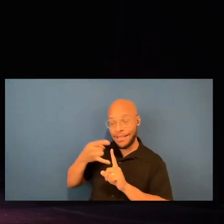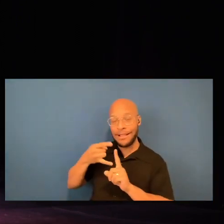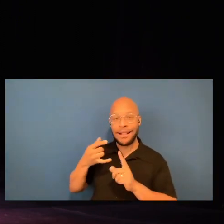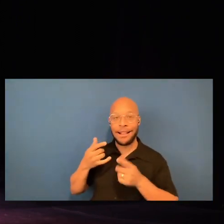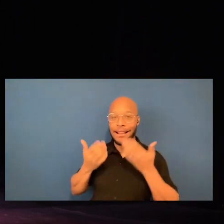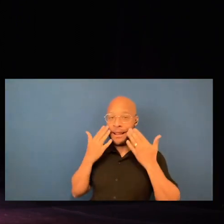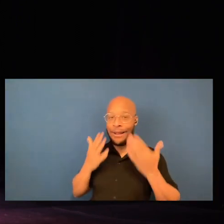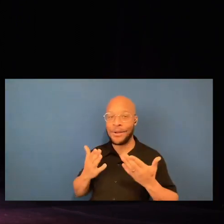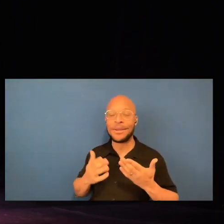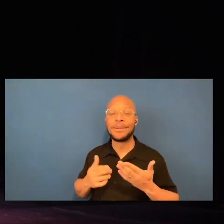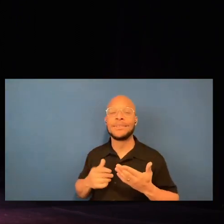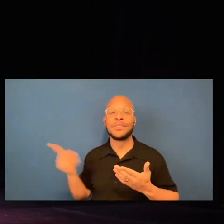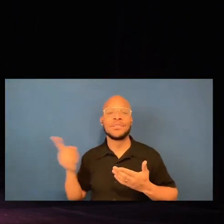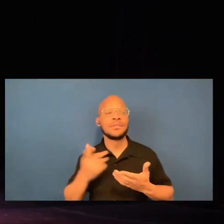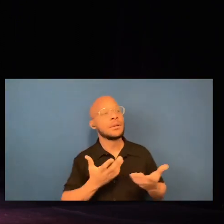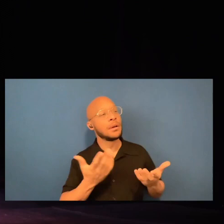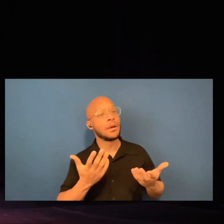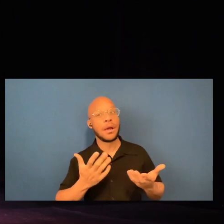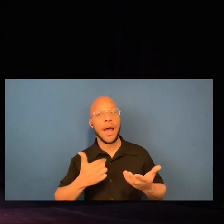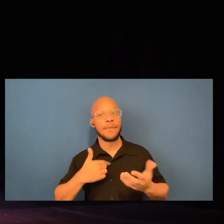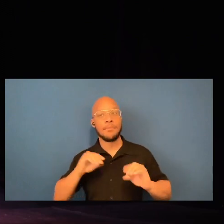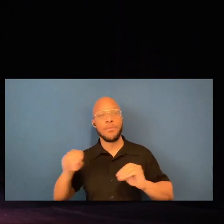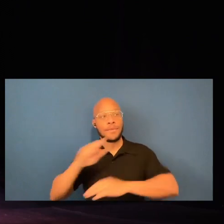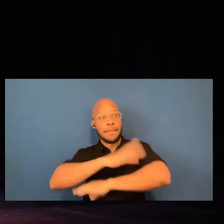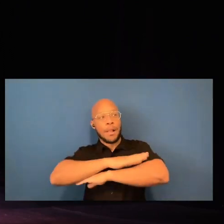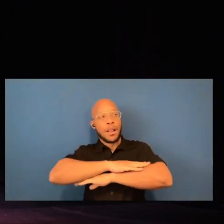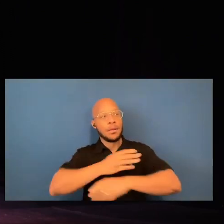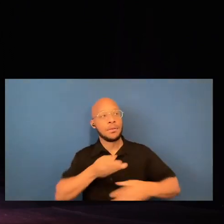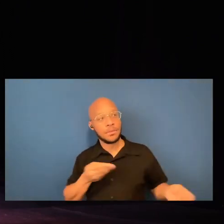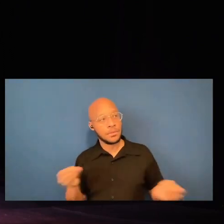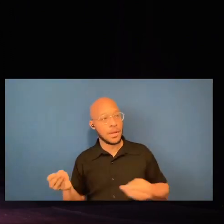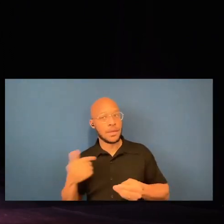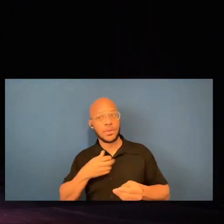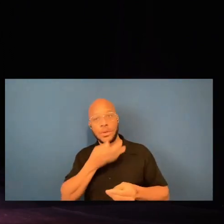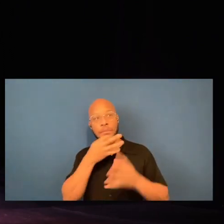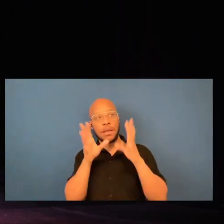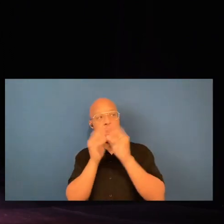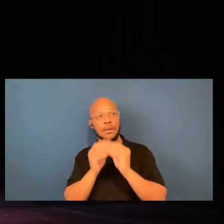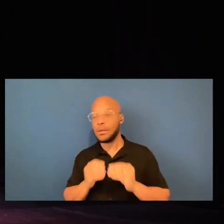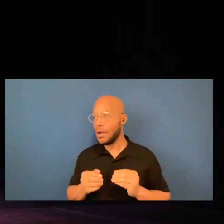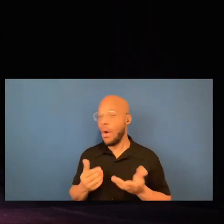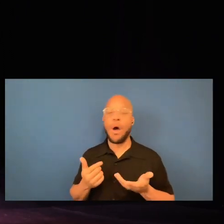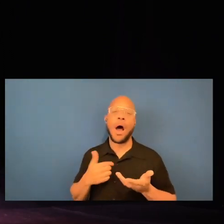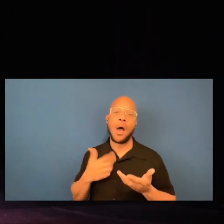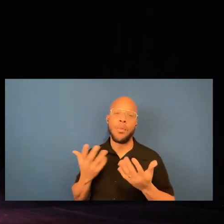good Rwandese daughter, failing constantly, but tried, moved the table, sat in the corner where she told me to sit.